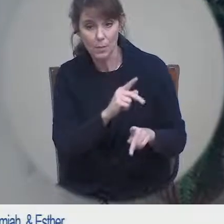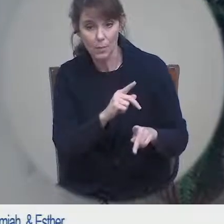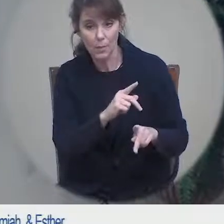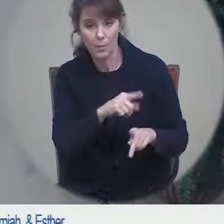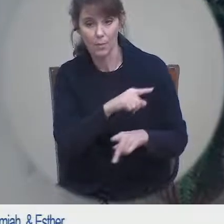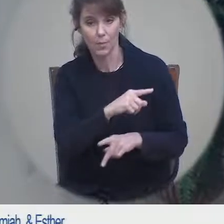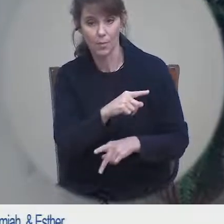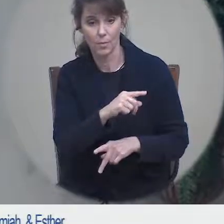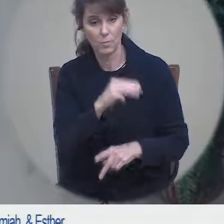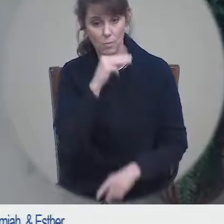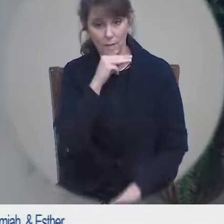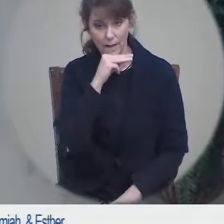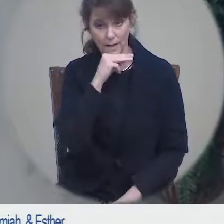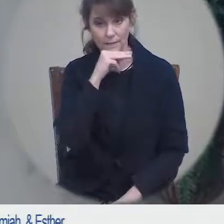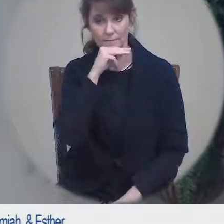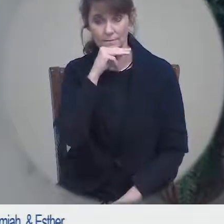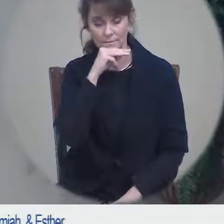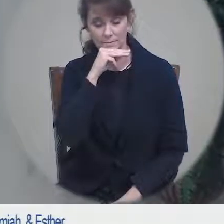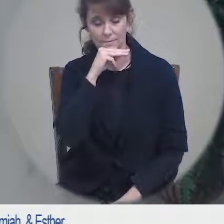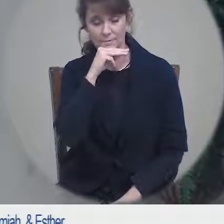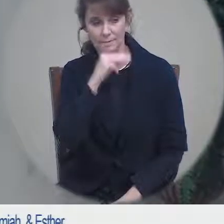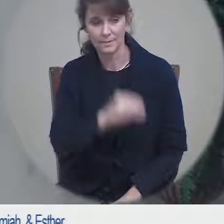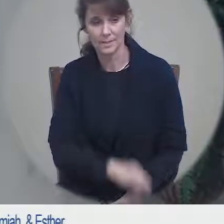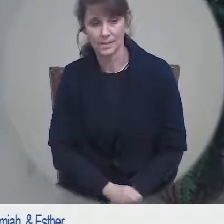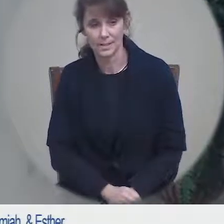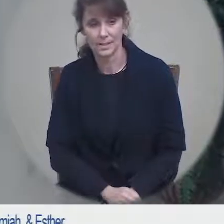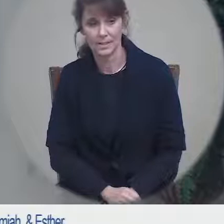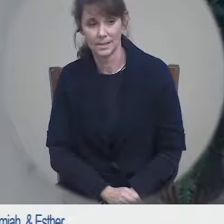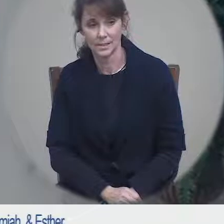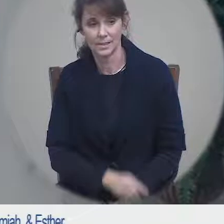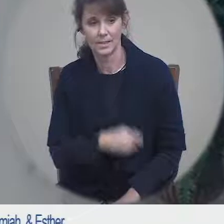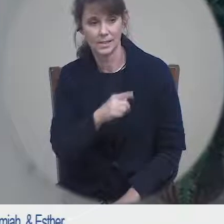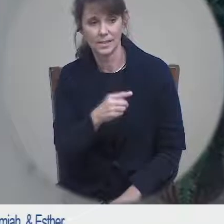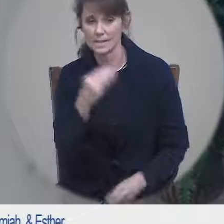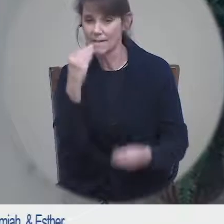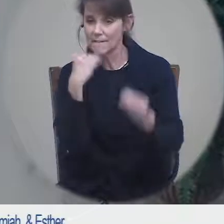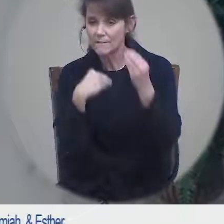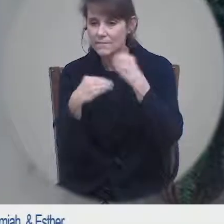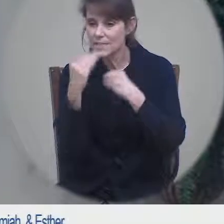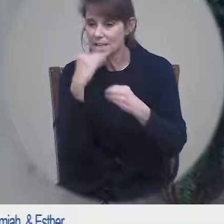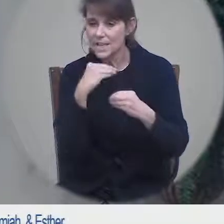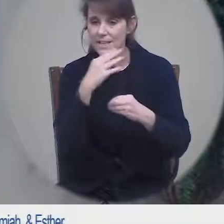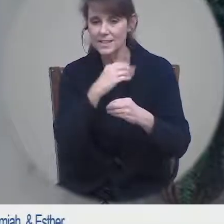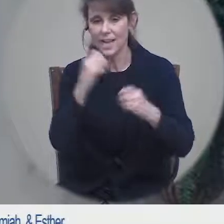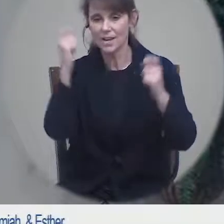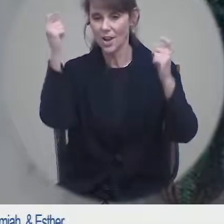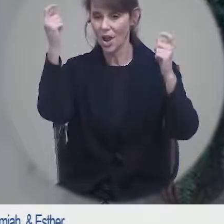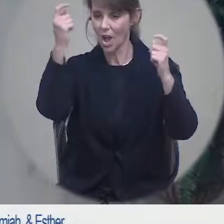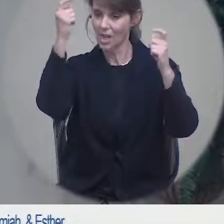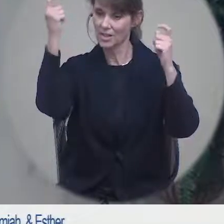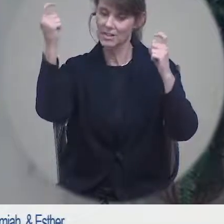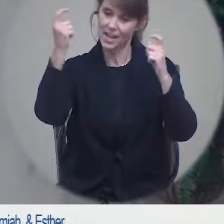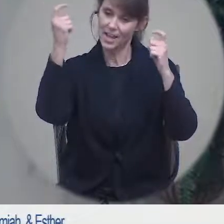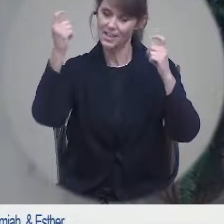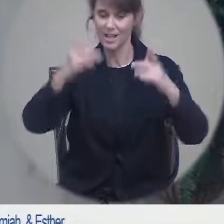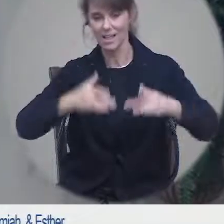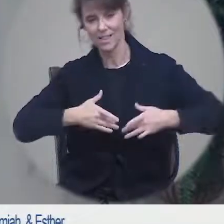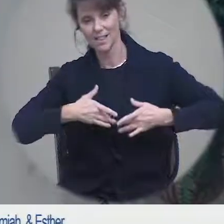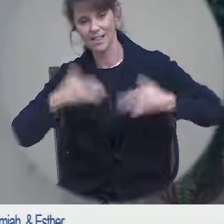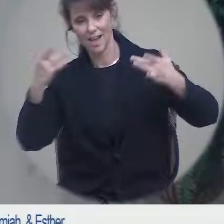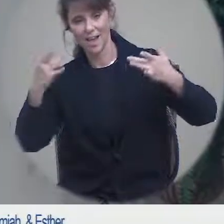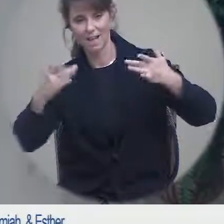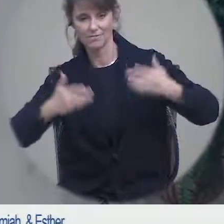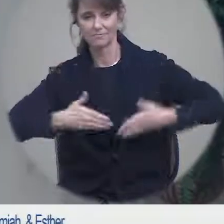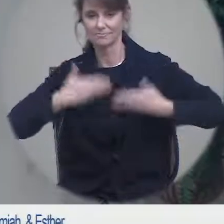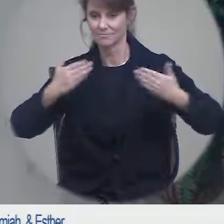Mordecai. It was all as it says here, a feast and a holiday, light and gladness and honor.